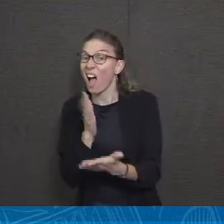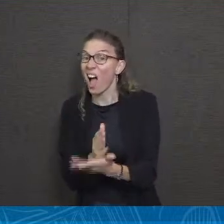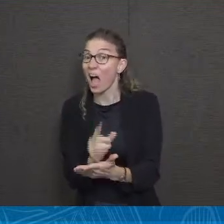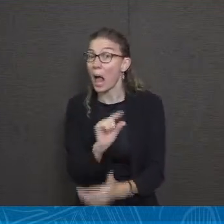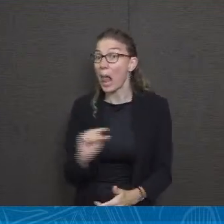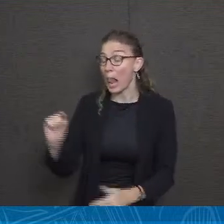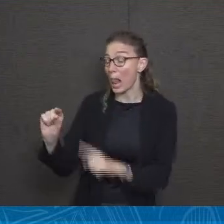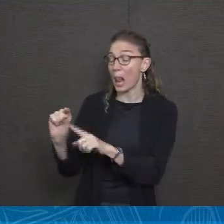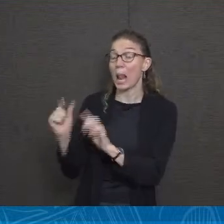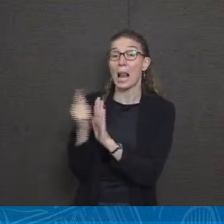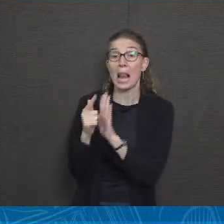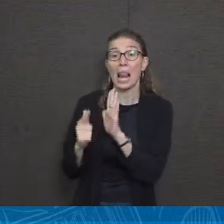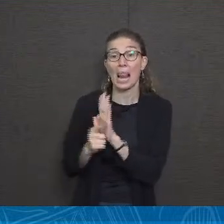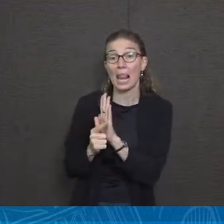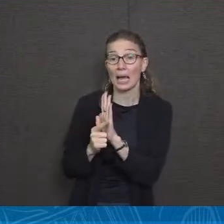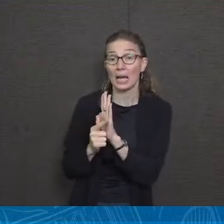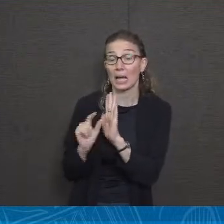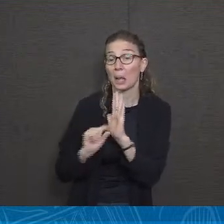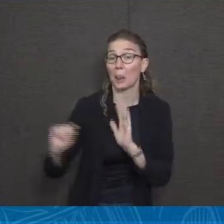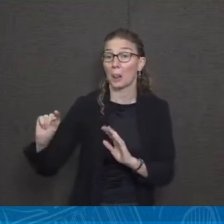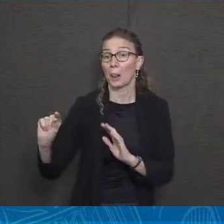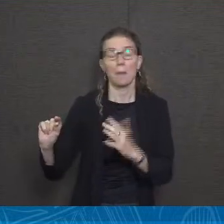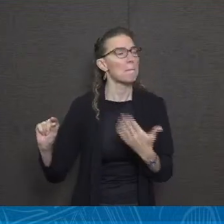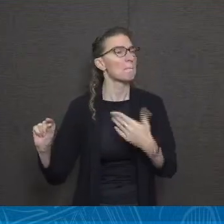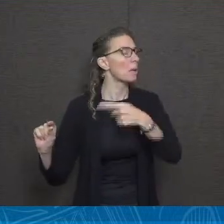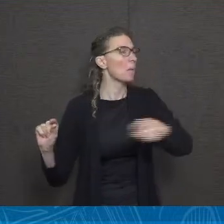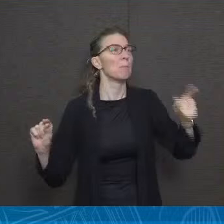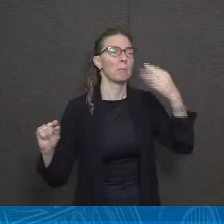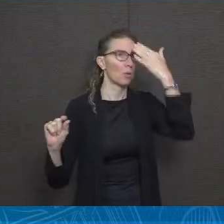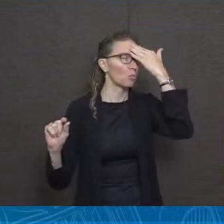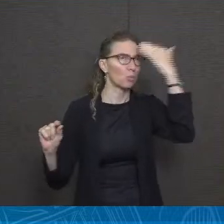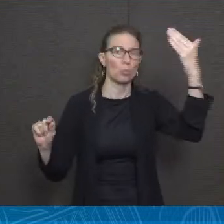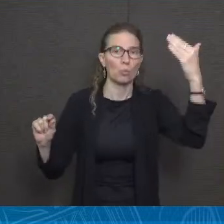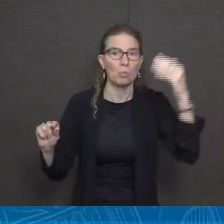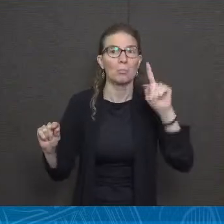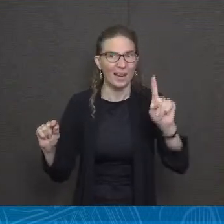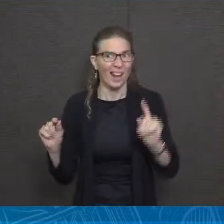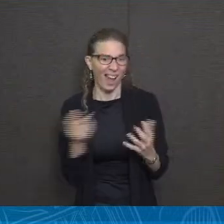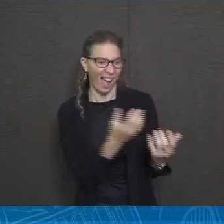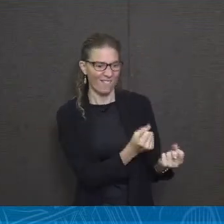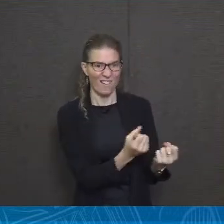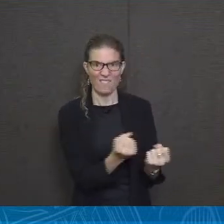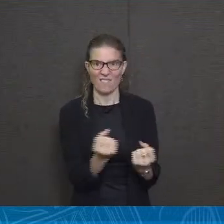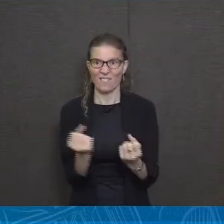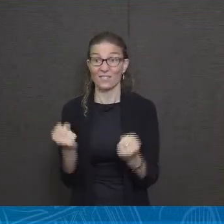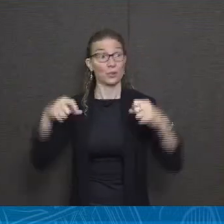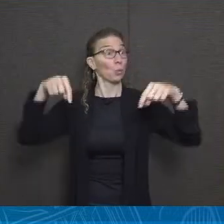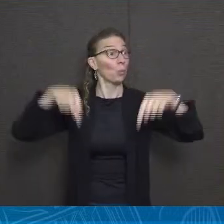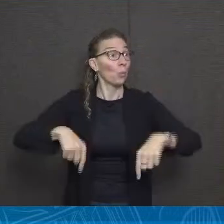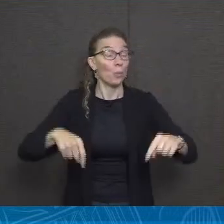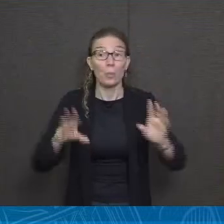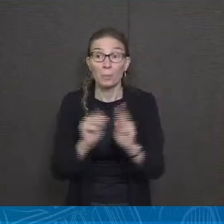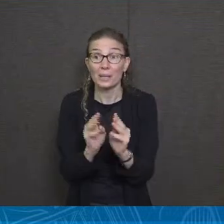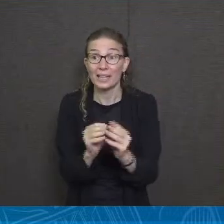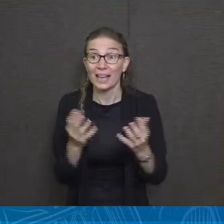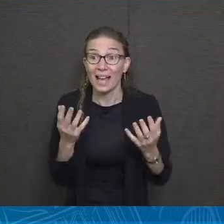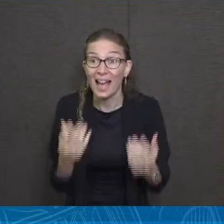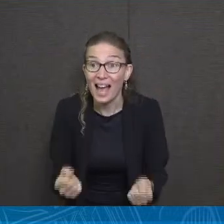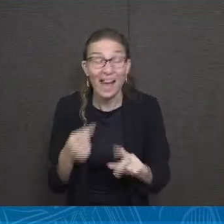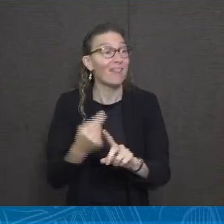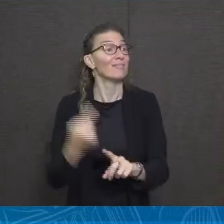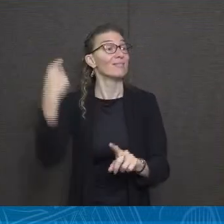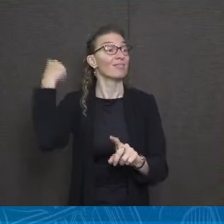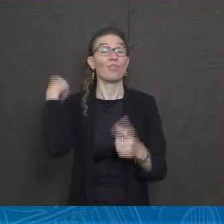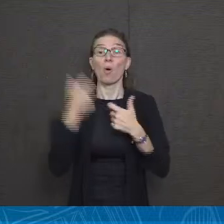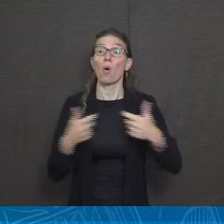not recognised, but it's there. And I think we need, the fact that we've got this meeting here, the fact we had our big conference earlier